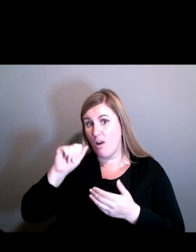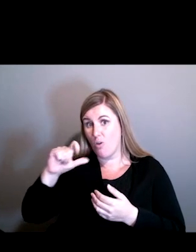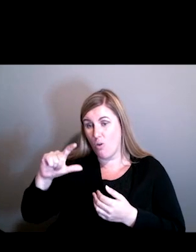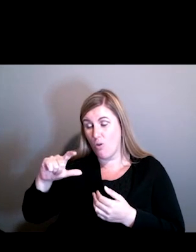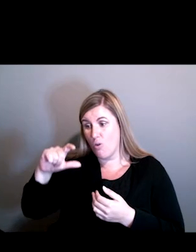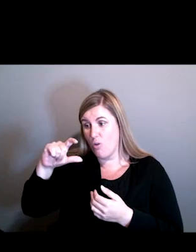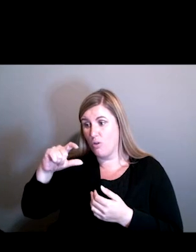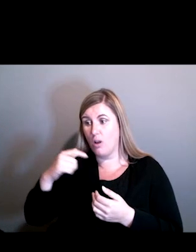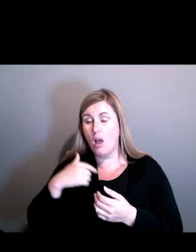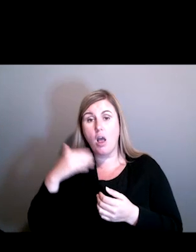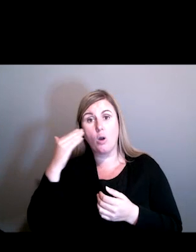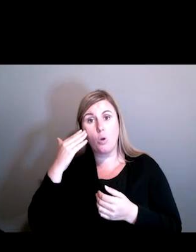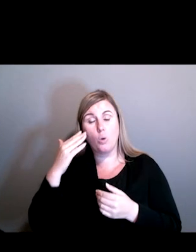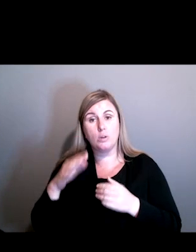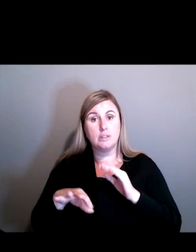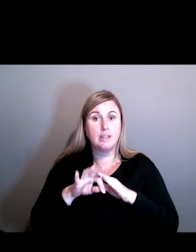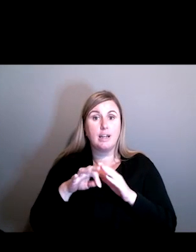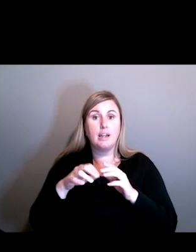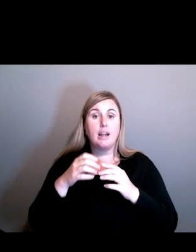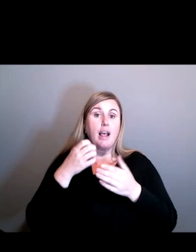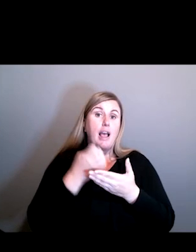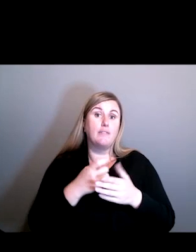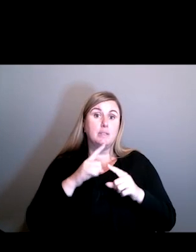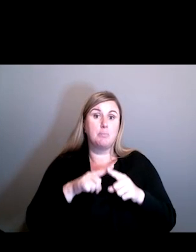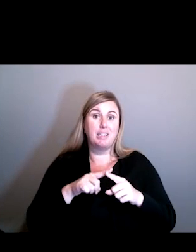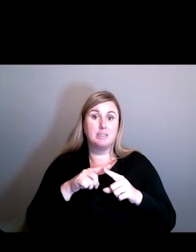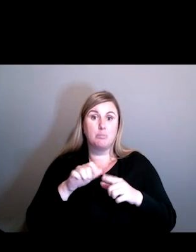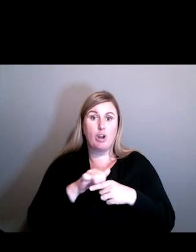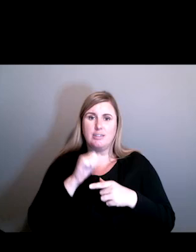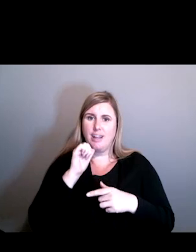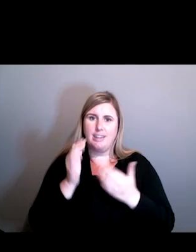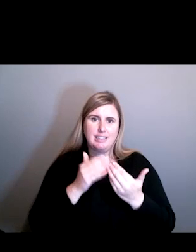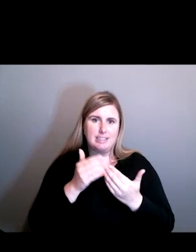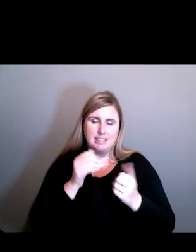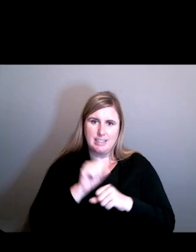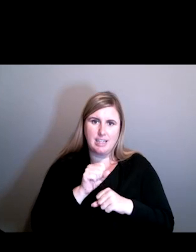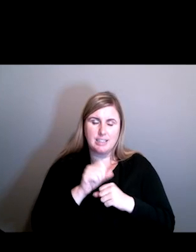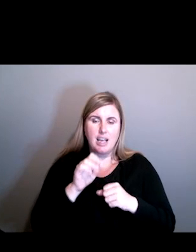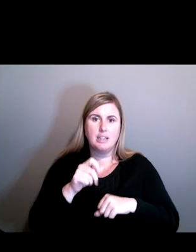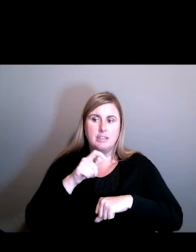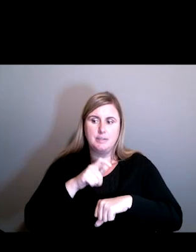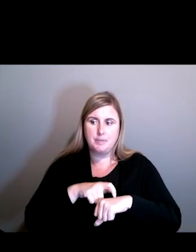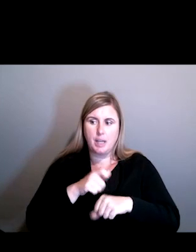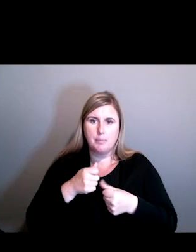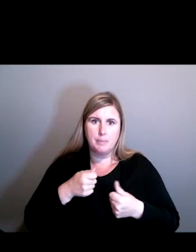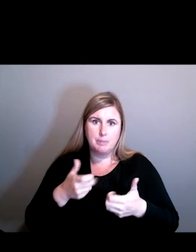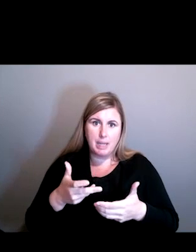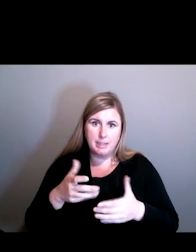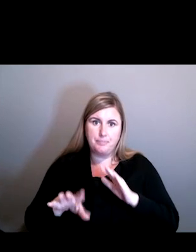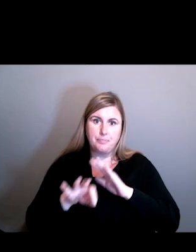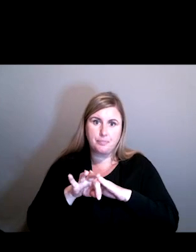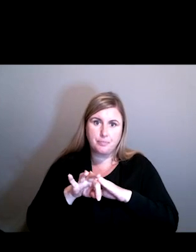not learning at all. I know that selecting evidence-based practices is not an easy task, and the